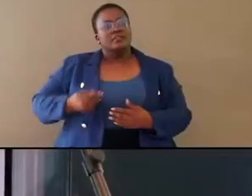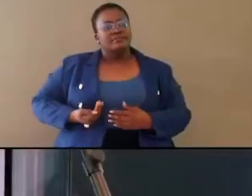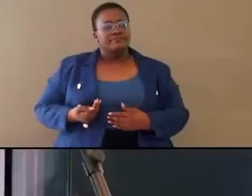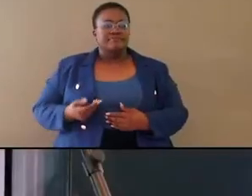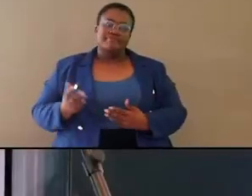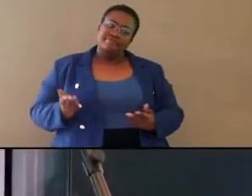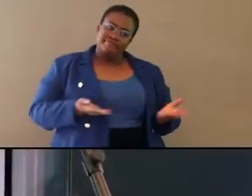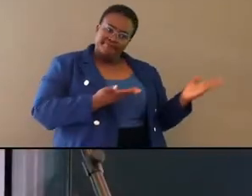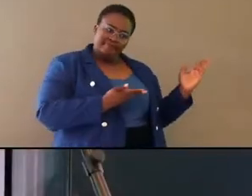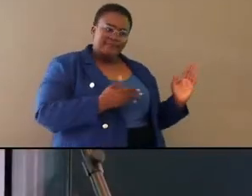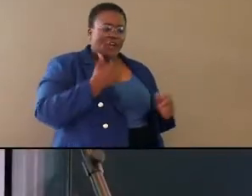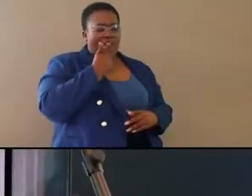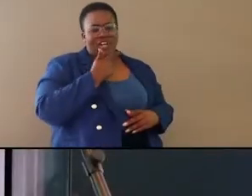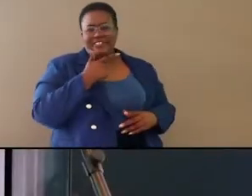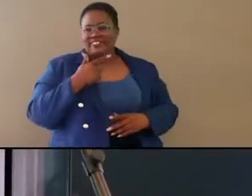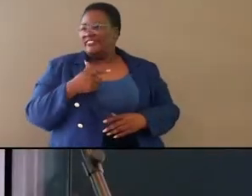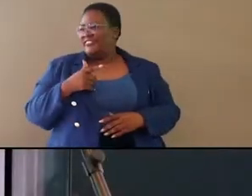Lunch is served. Have a wonderful afternoon.